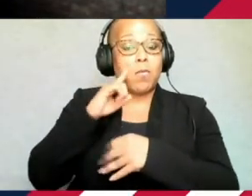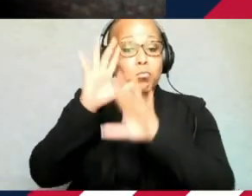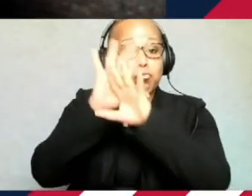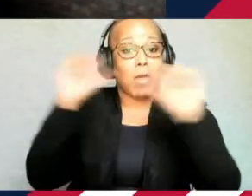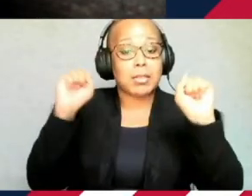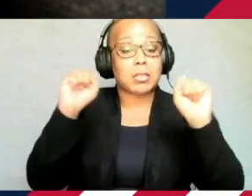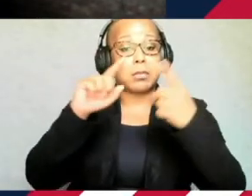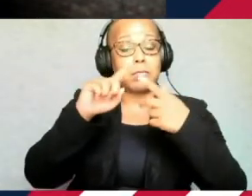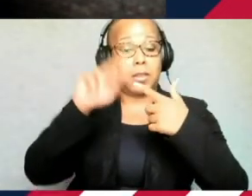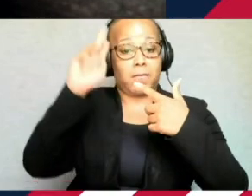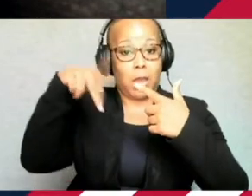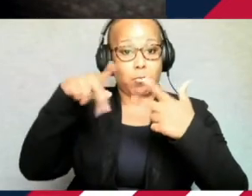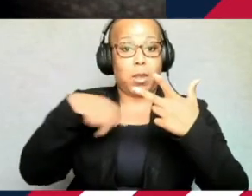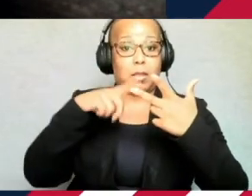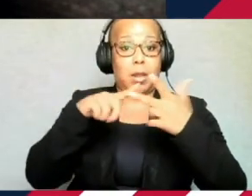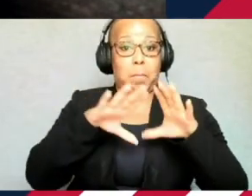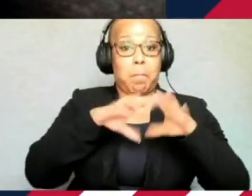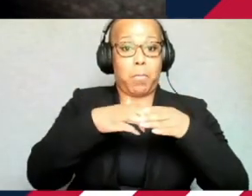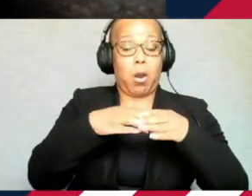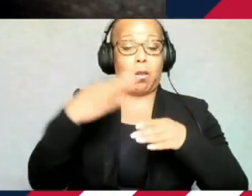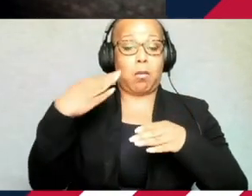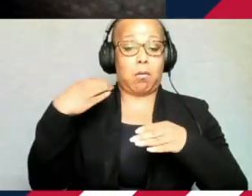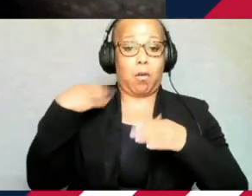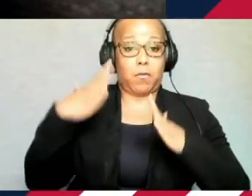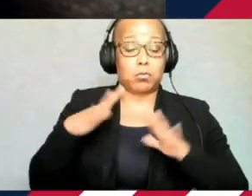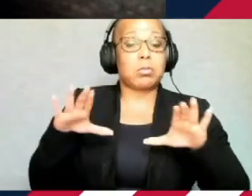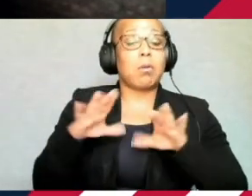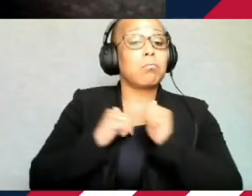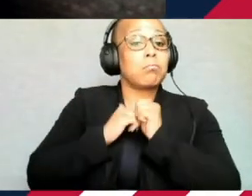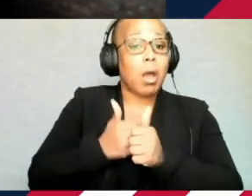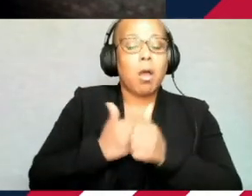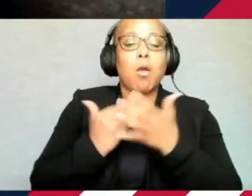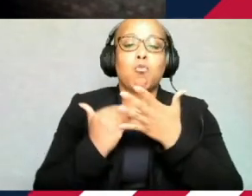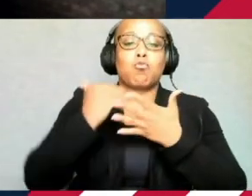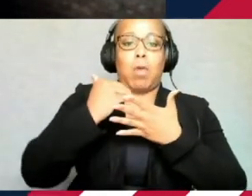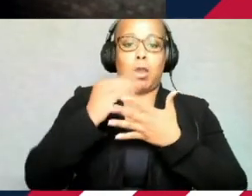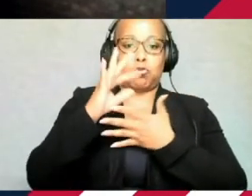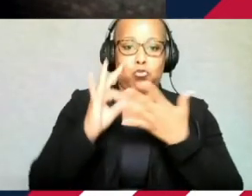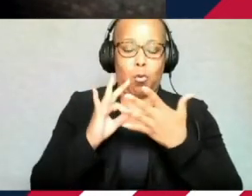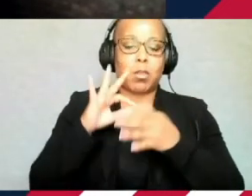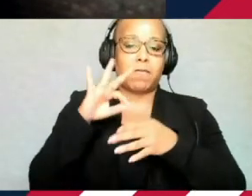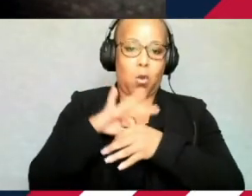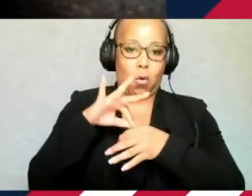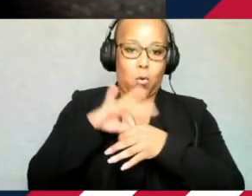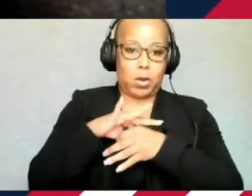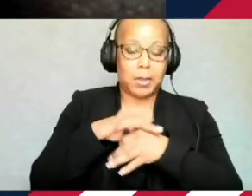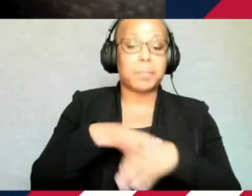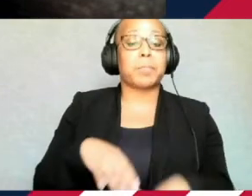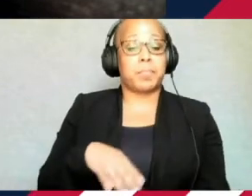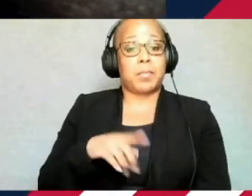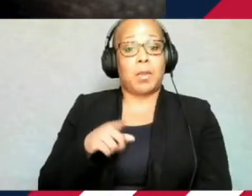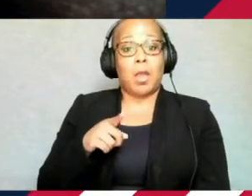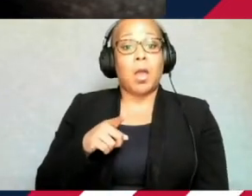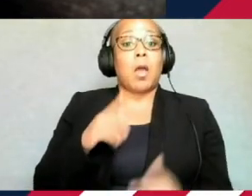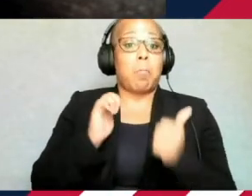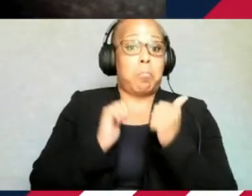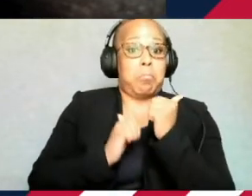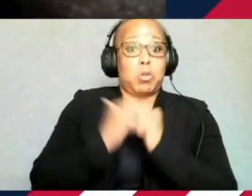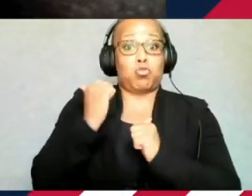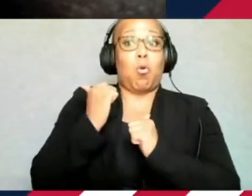president, and party officers done by ranked choice voting. The essence of democracy is majority